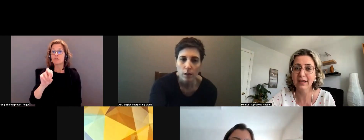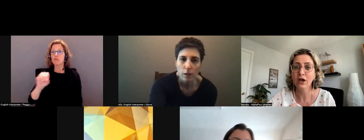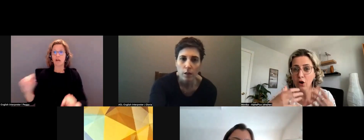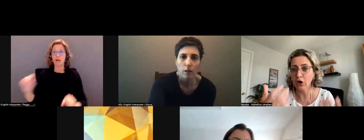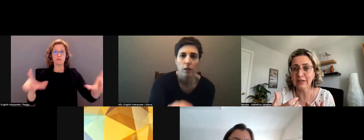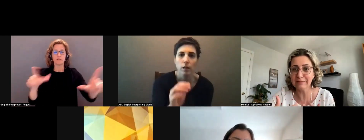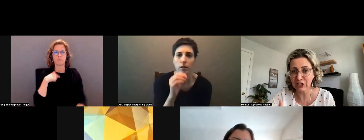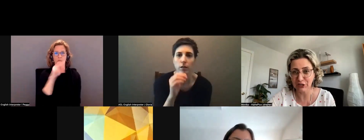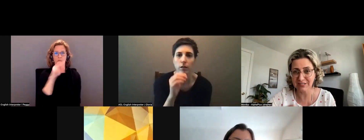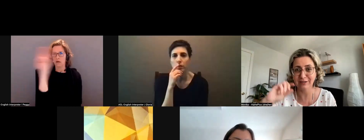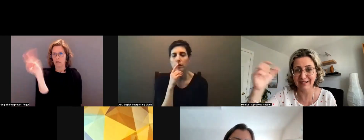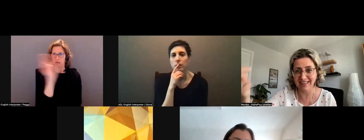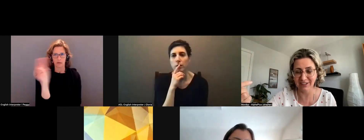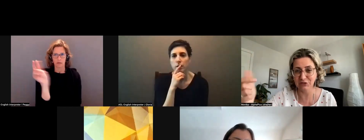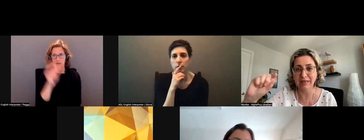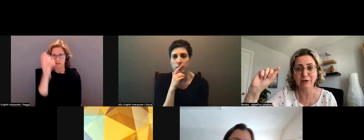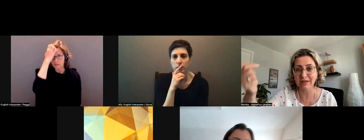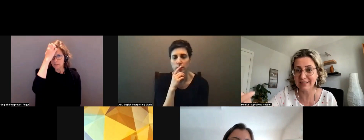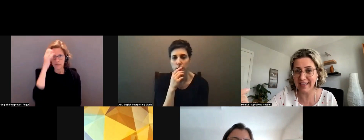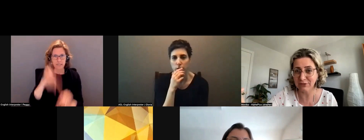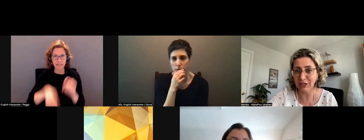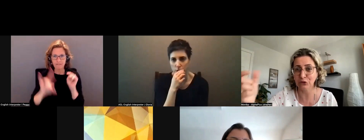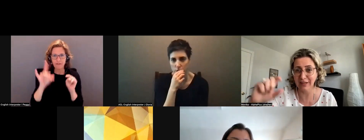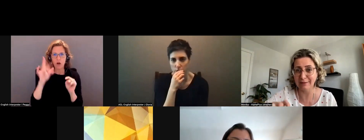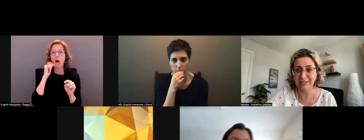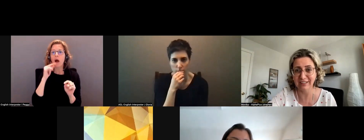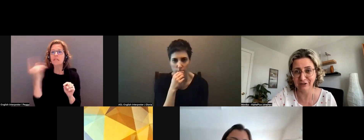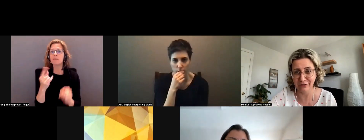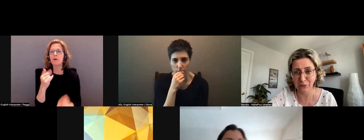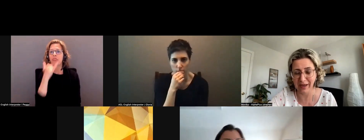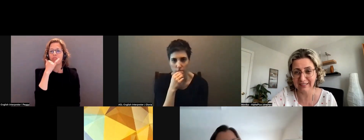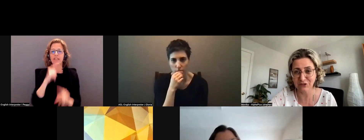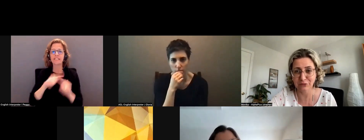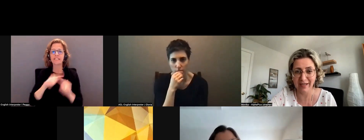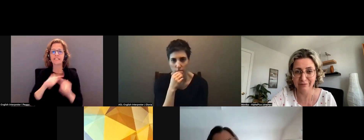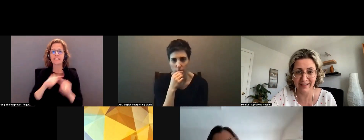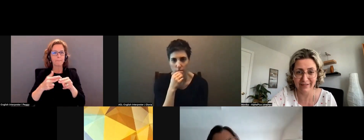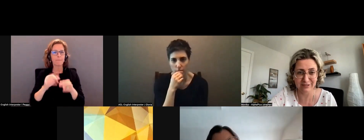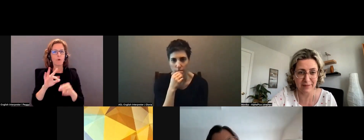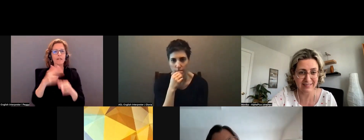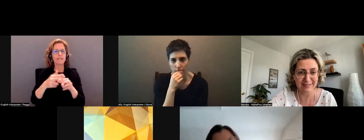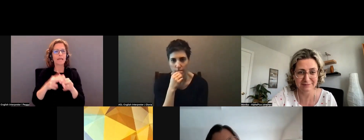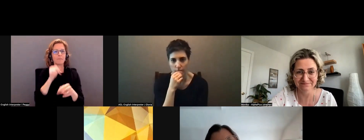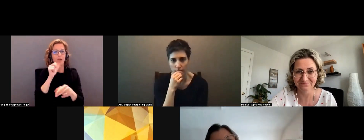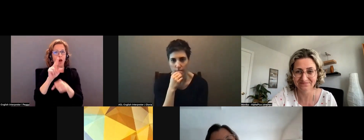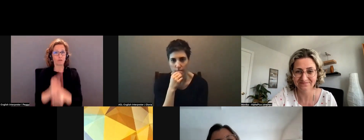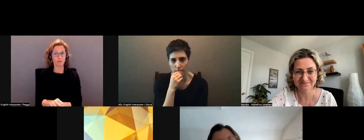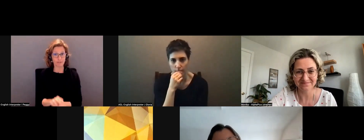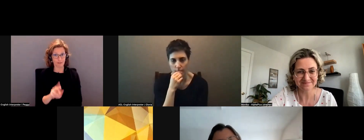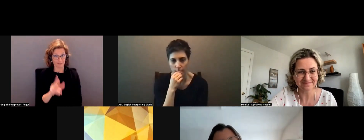them only because somebody else maybe renamed it or named it in a different way that you may have expected?